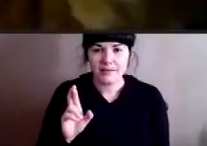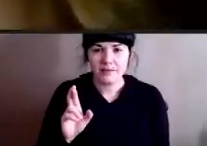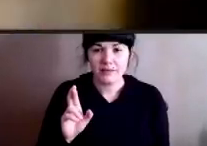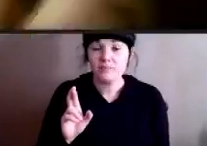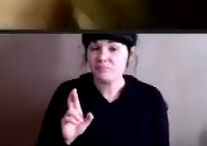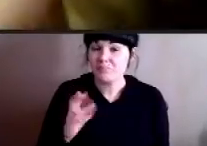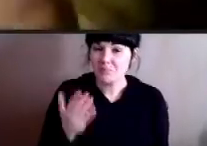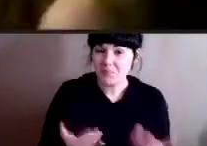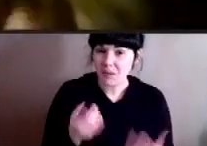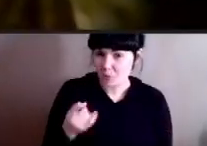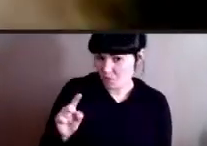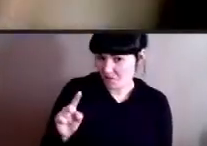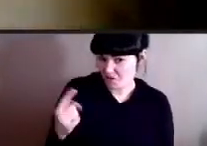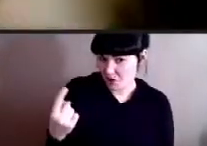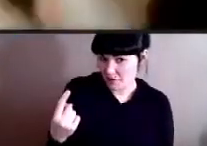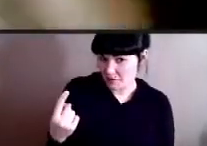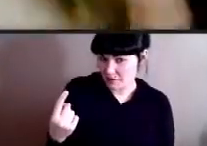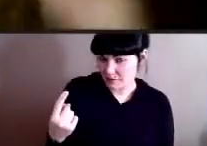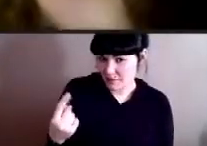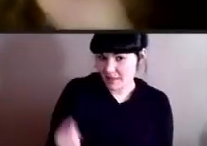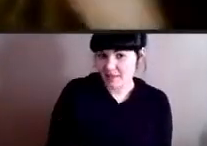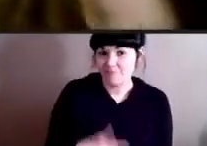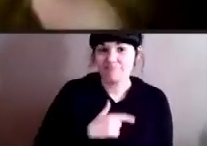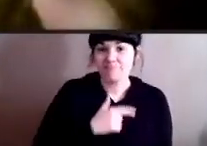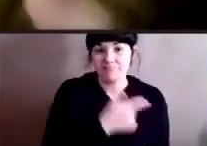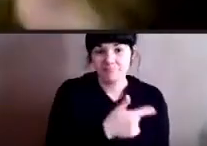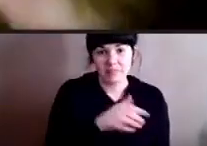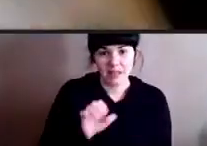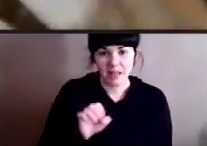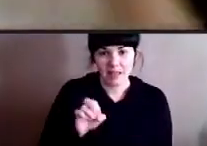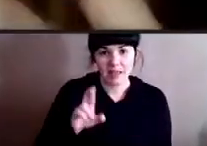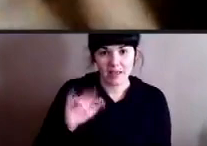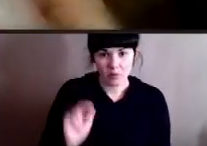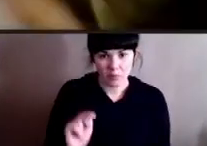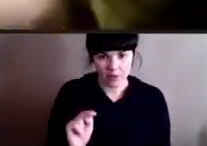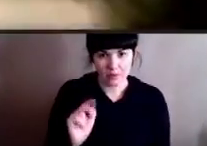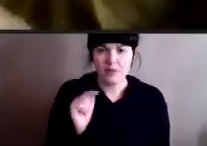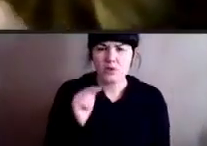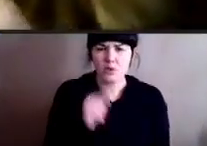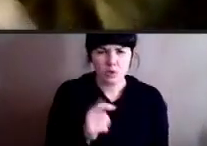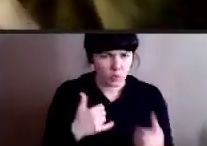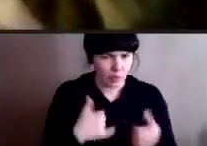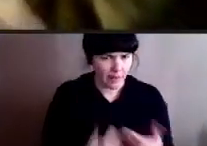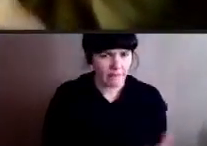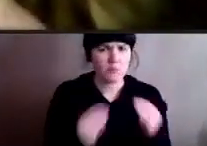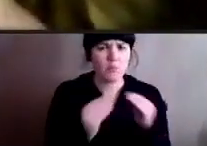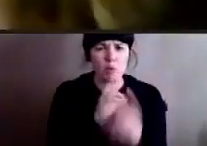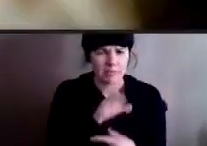then Erin, we'll come back to you, because Erin, you're going to speak really specifically, I think, to